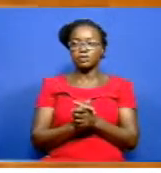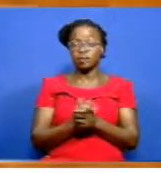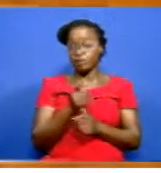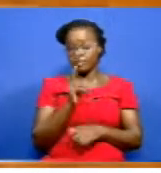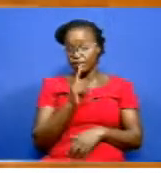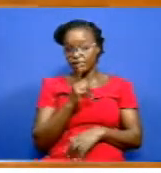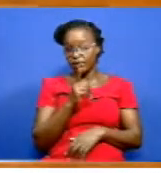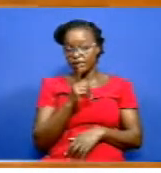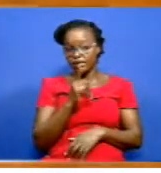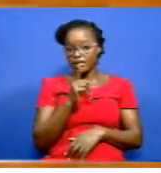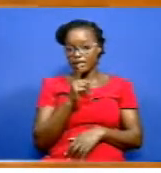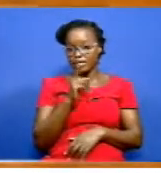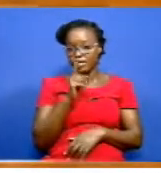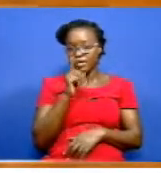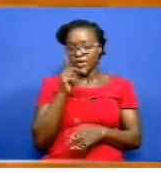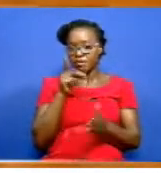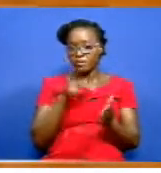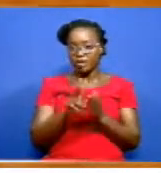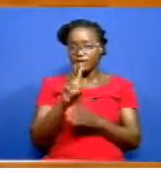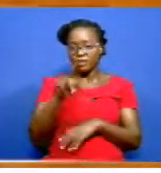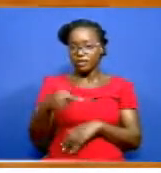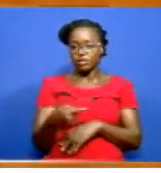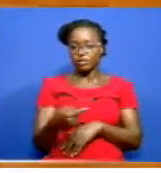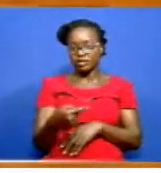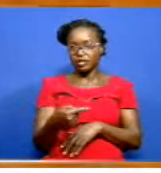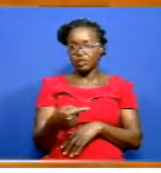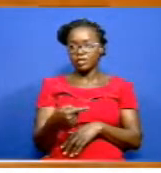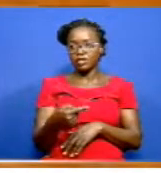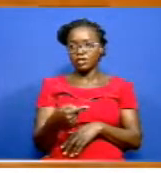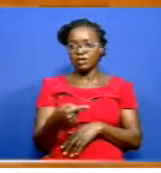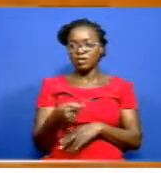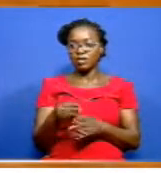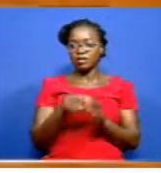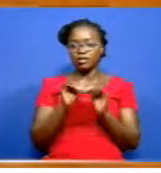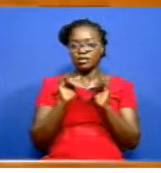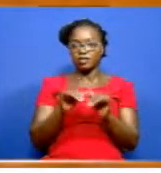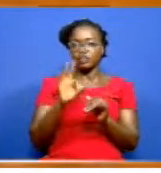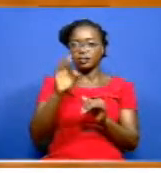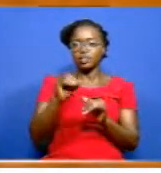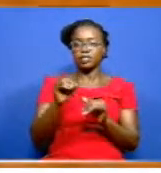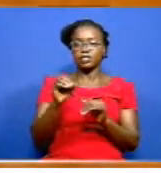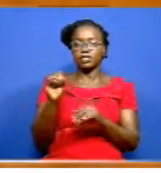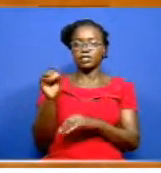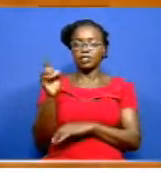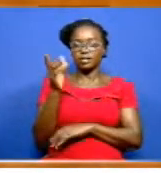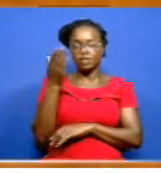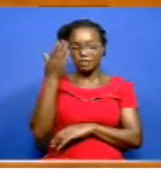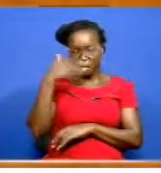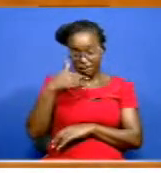be fined 2,000 shillings or spend 30 days in prison.